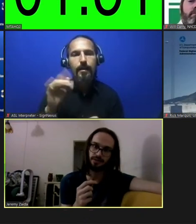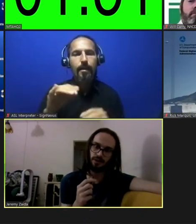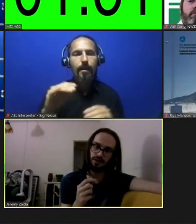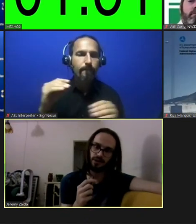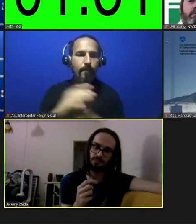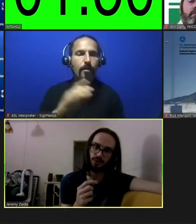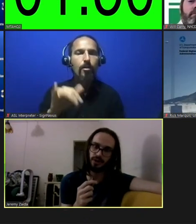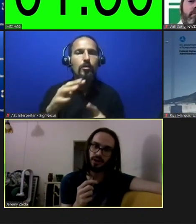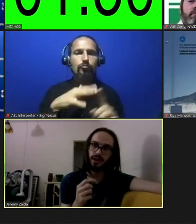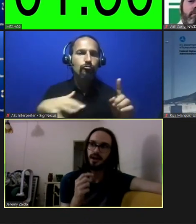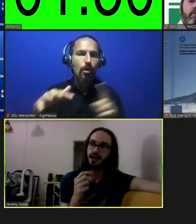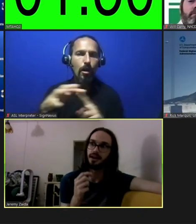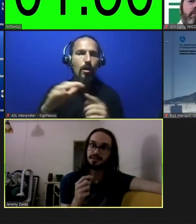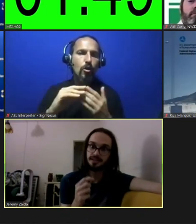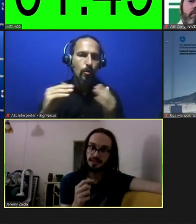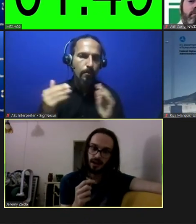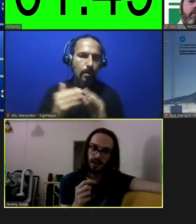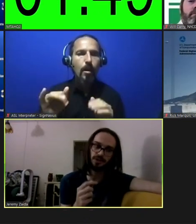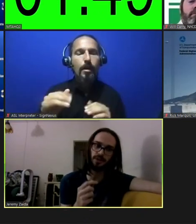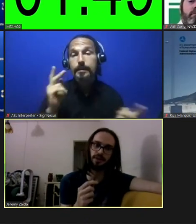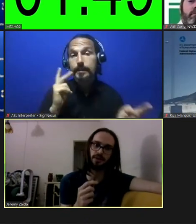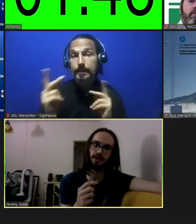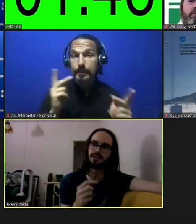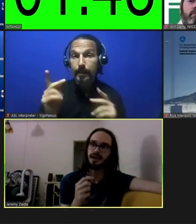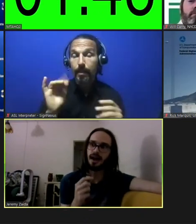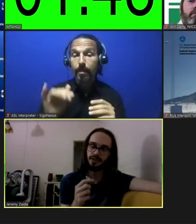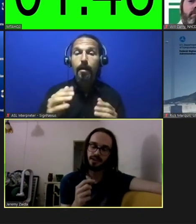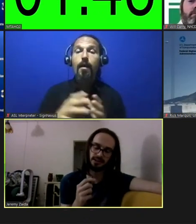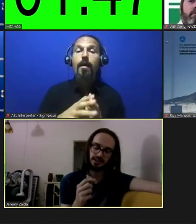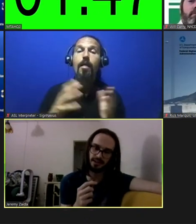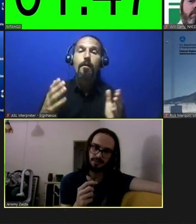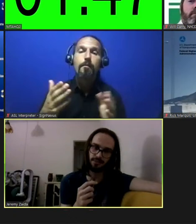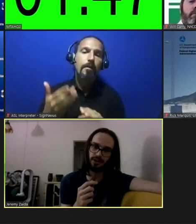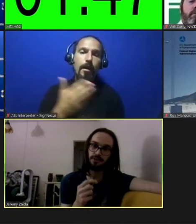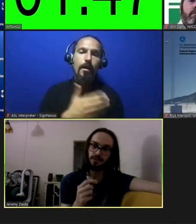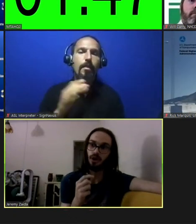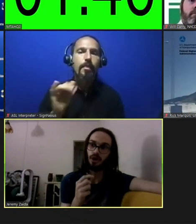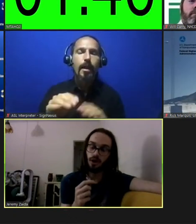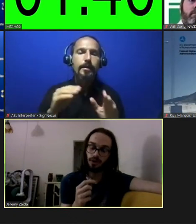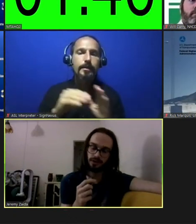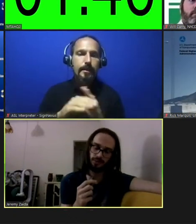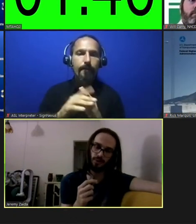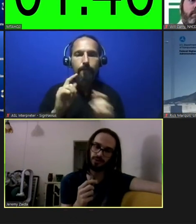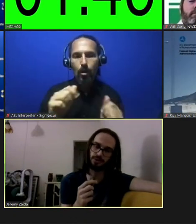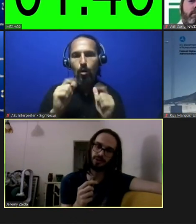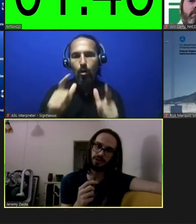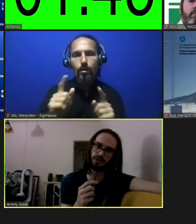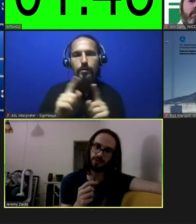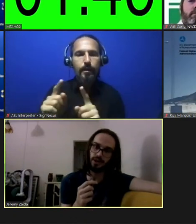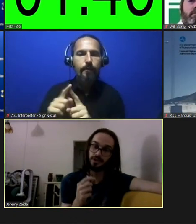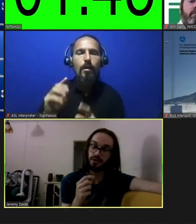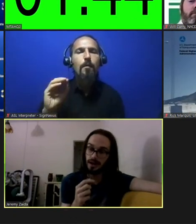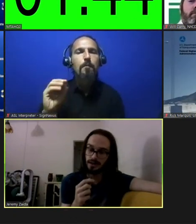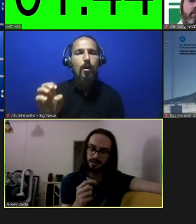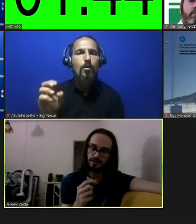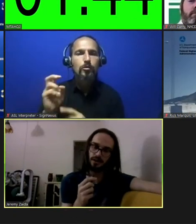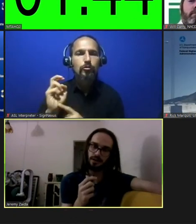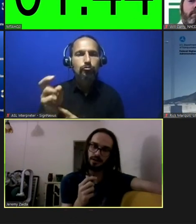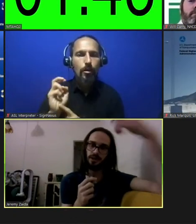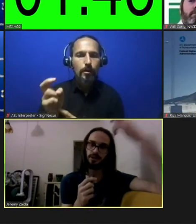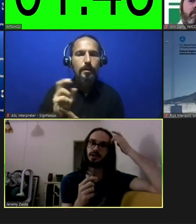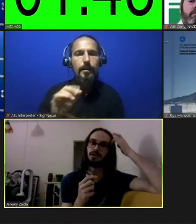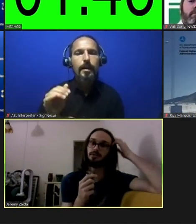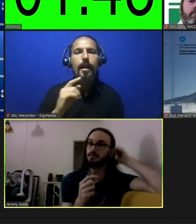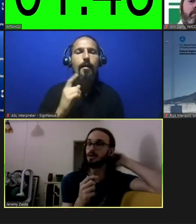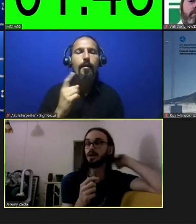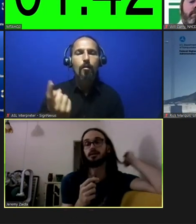on the surrounding community and i see how much better it is having the accessibility for all different modes of transportation not just cars